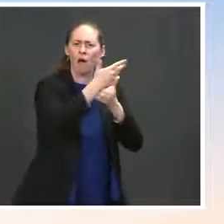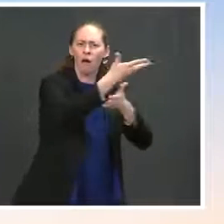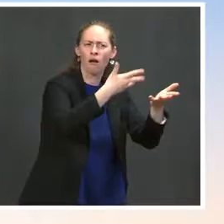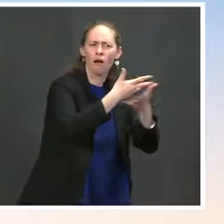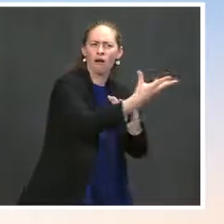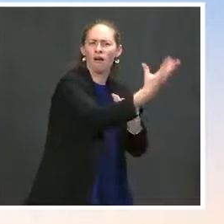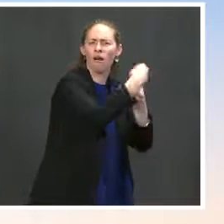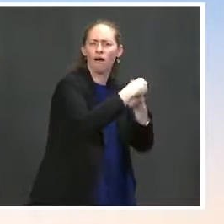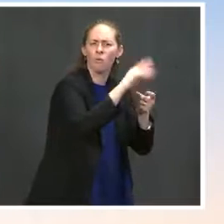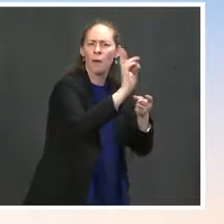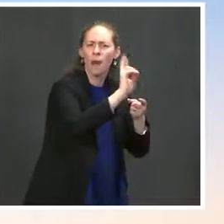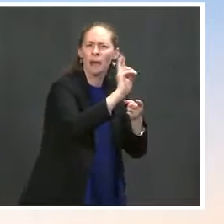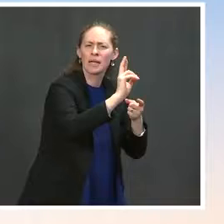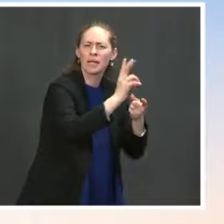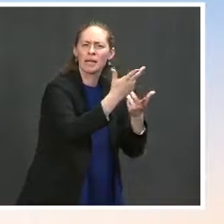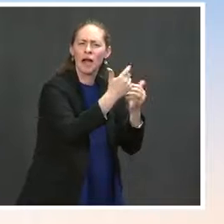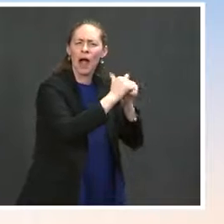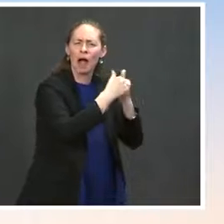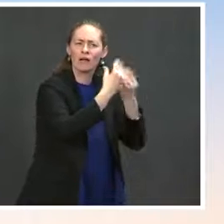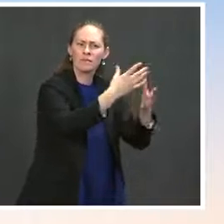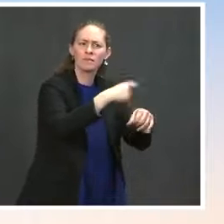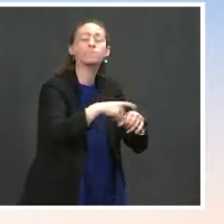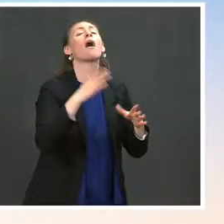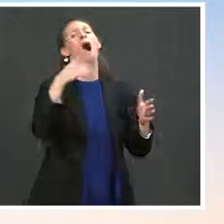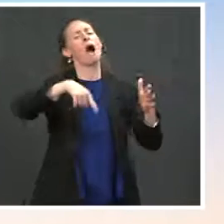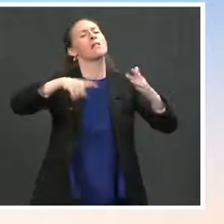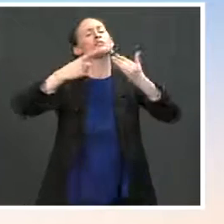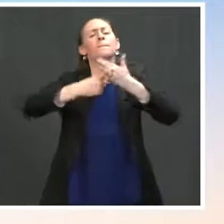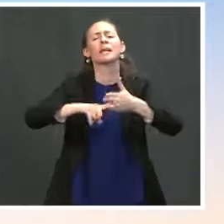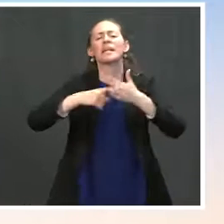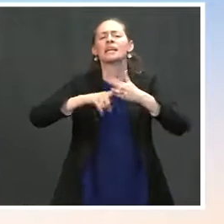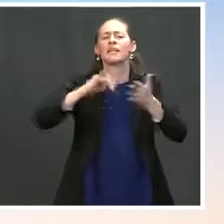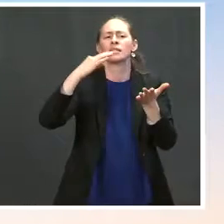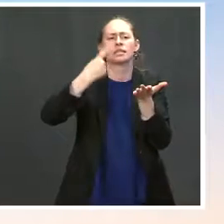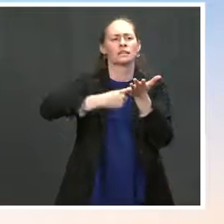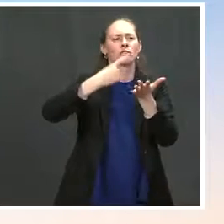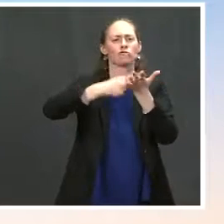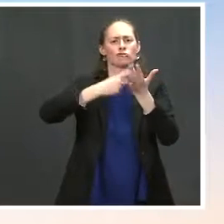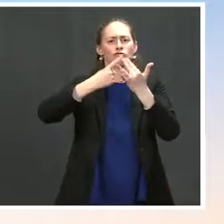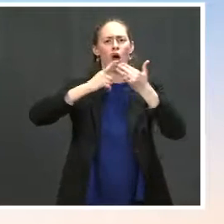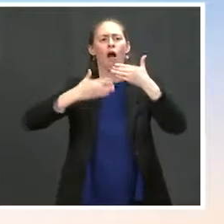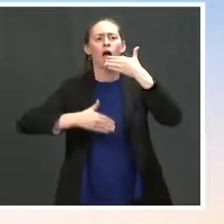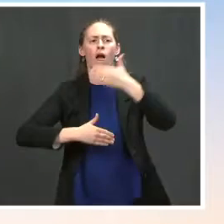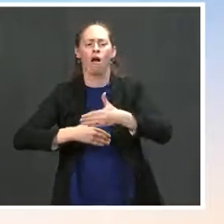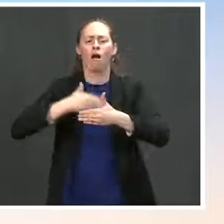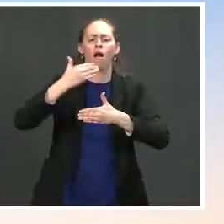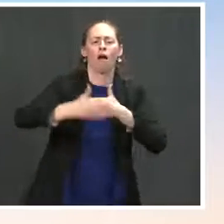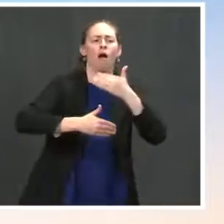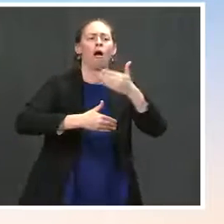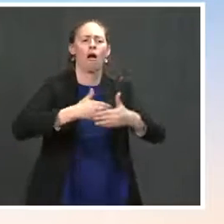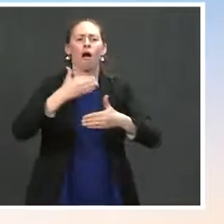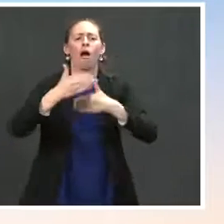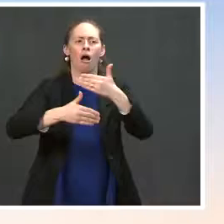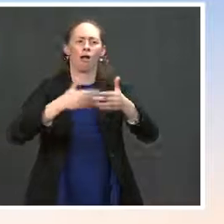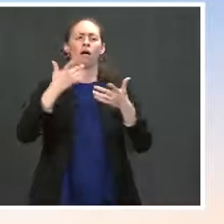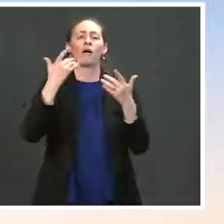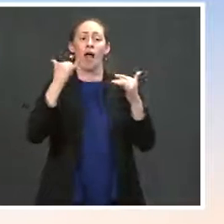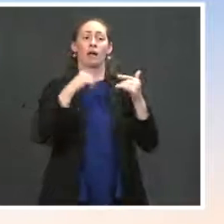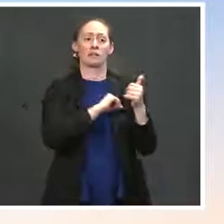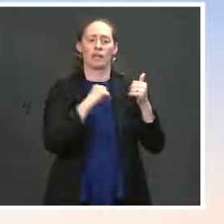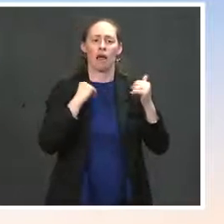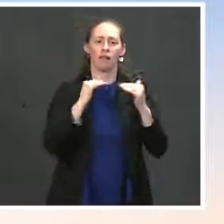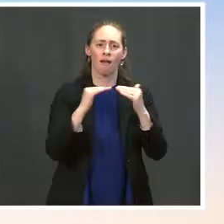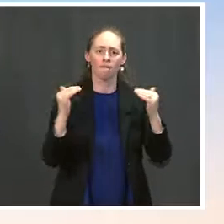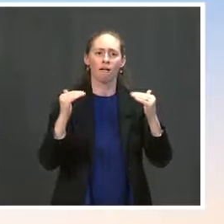the beginning of a discussion, right? And the next steps will be conversations at the staff level, conversations between